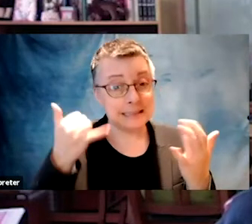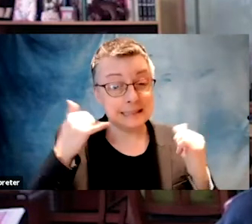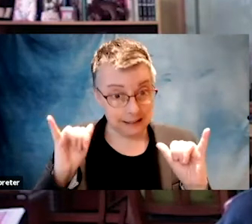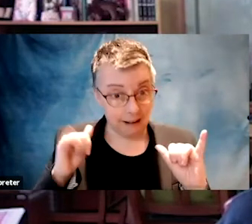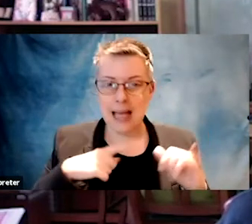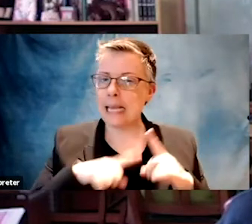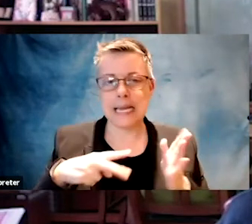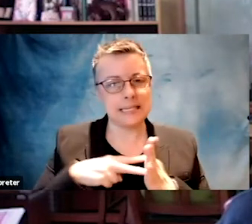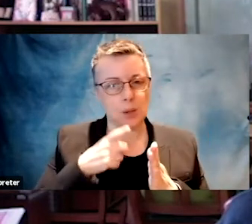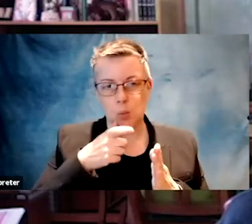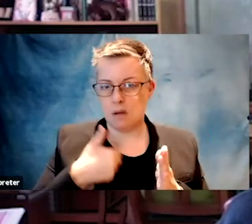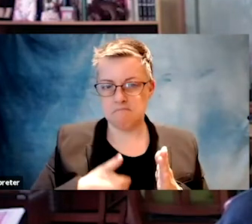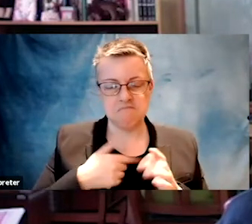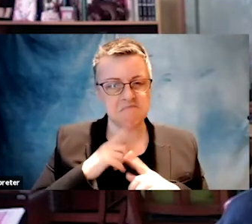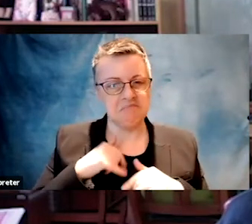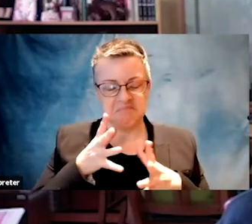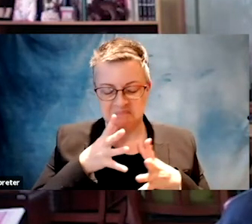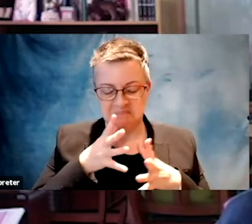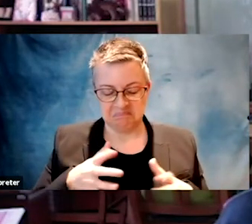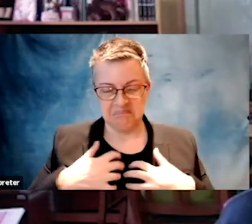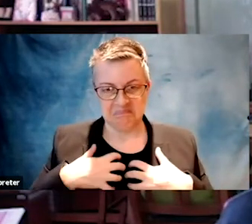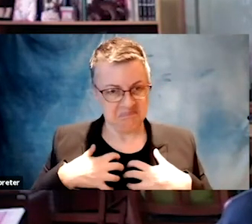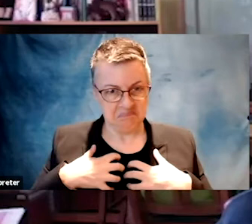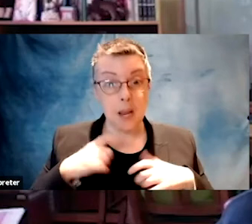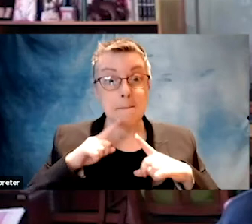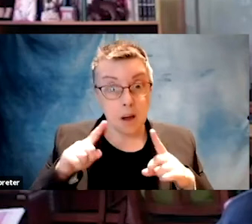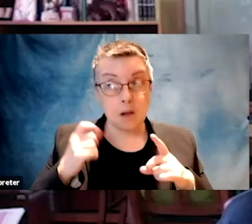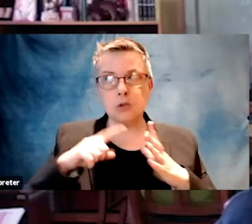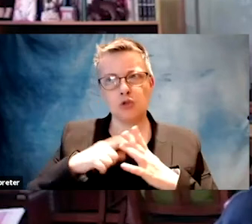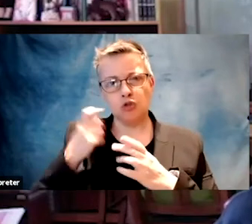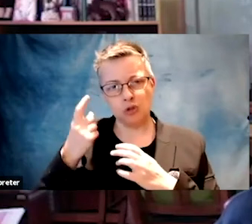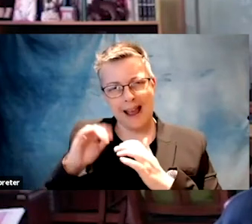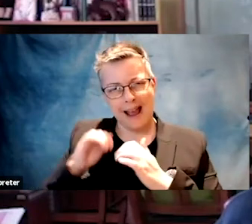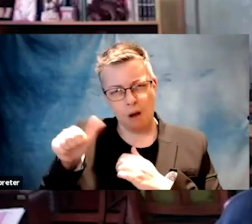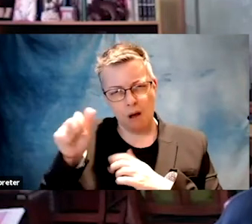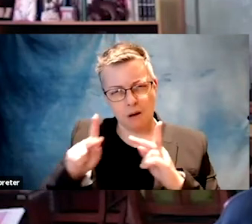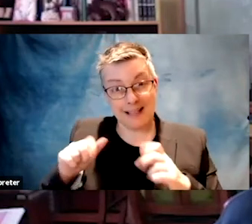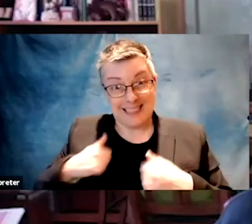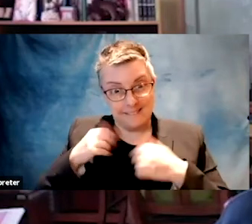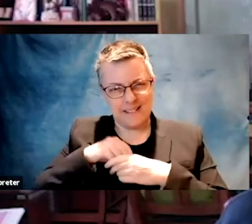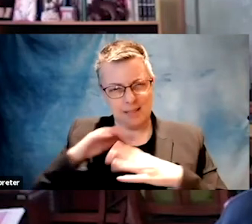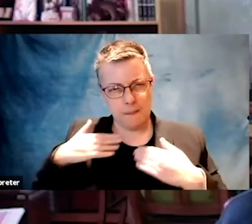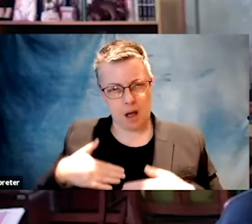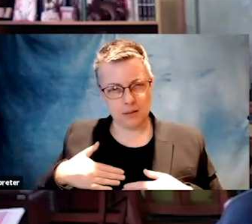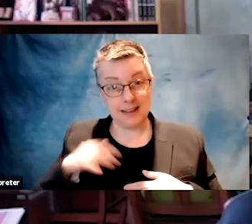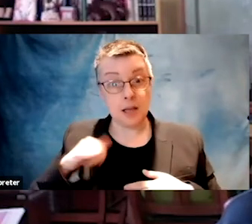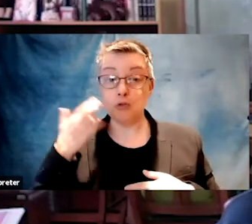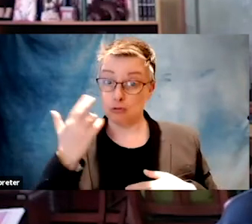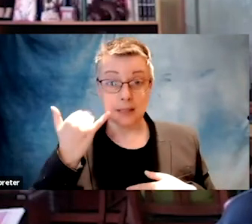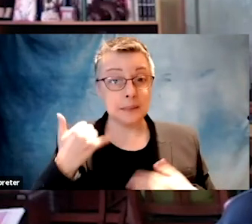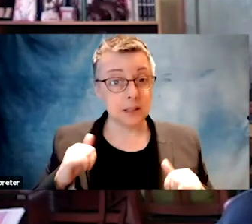but understanding how other people live in their bodies, uh, is the only reason I'm still here.